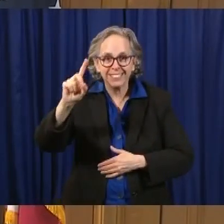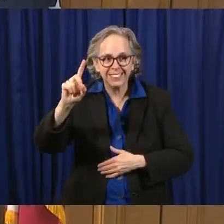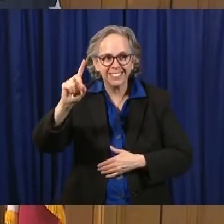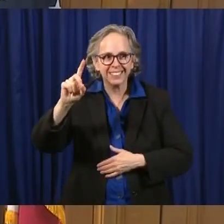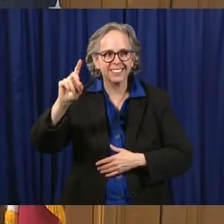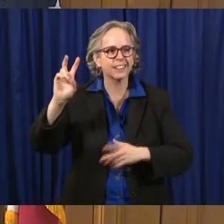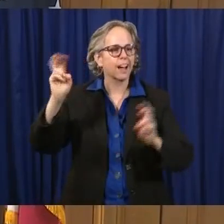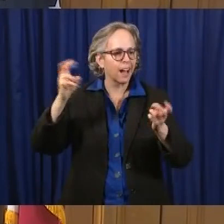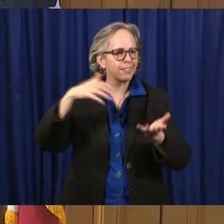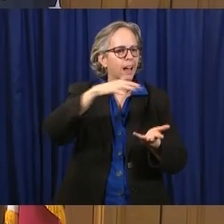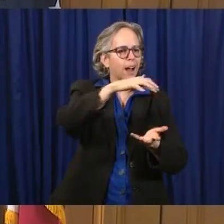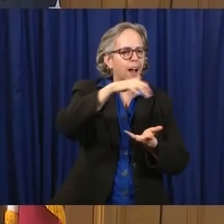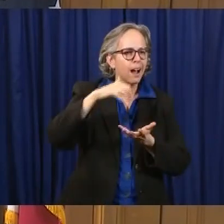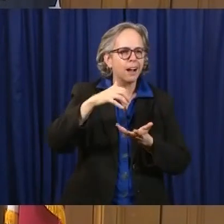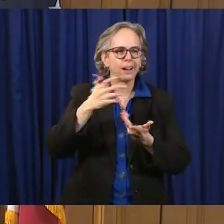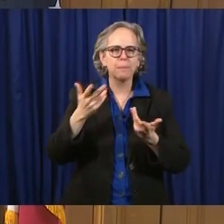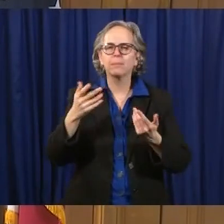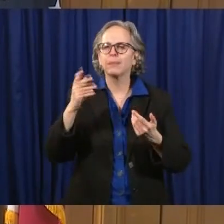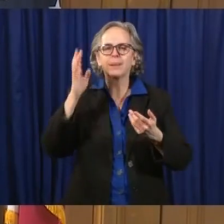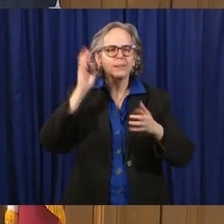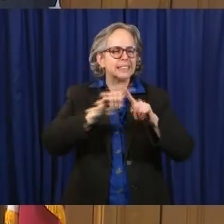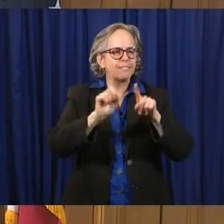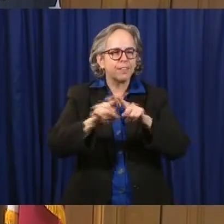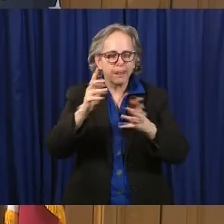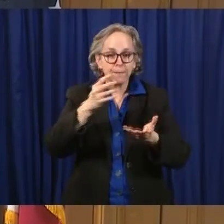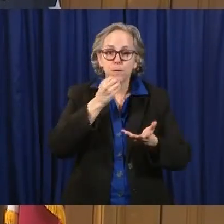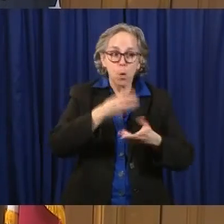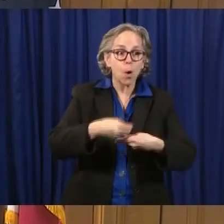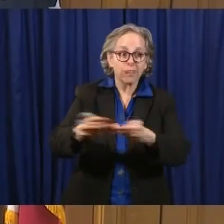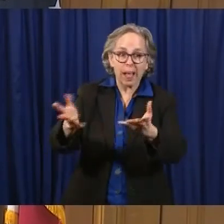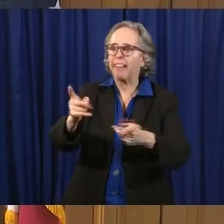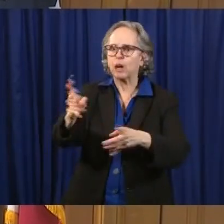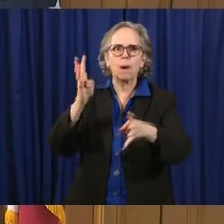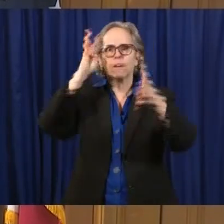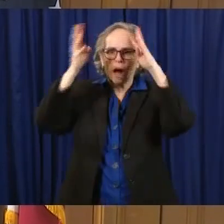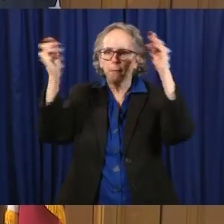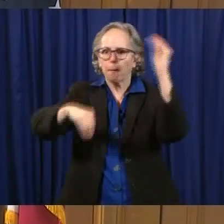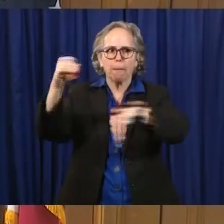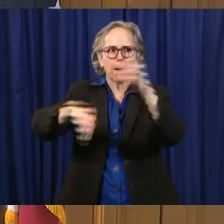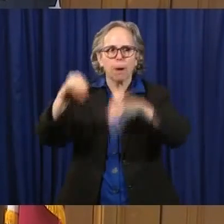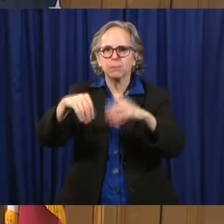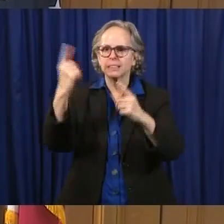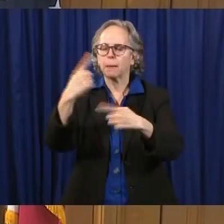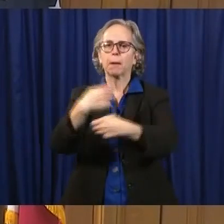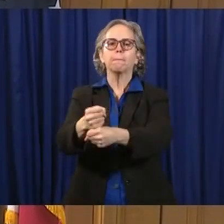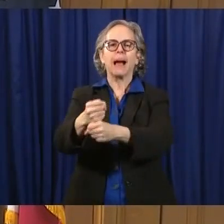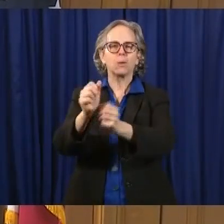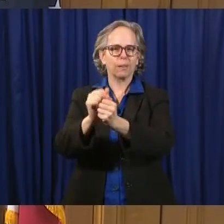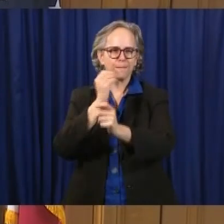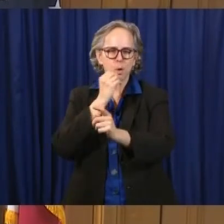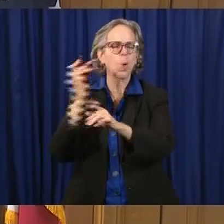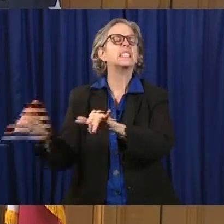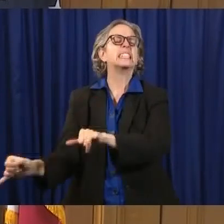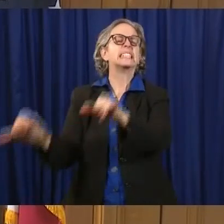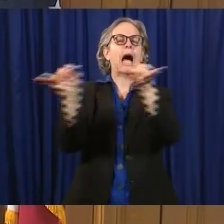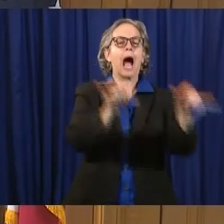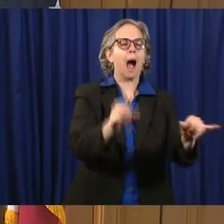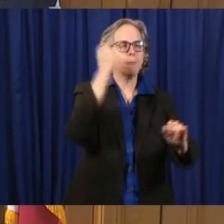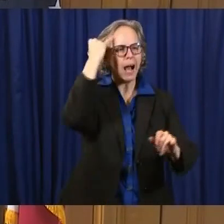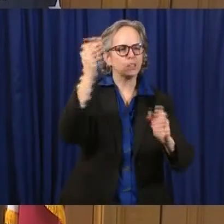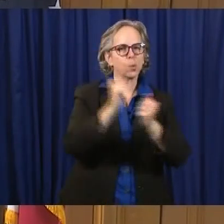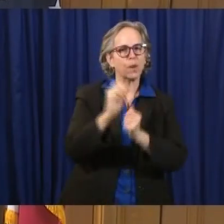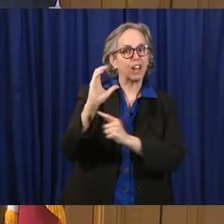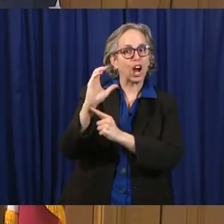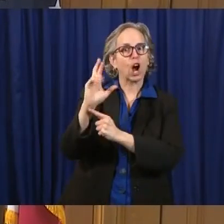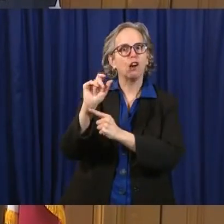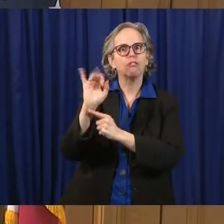food and things, and then the chef has to make something out of that. Well, it's kind of the same way with this crafted.